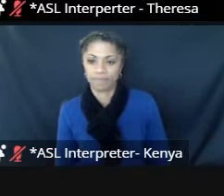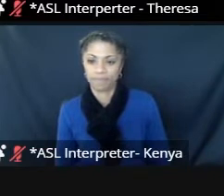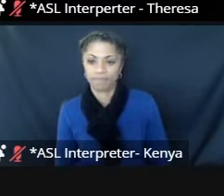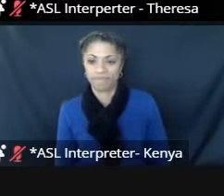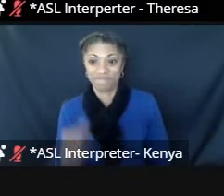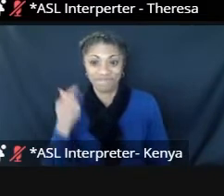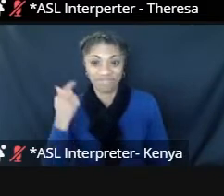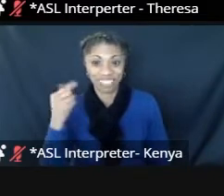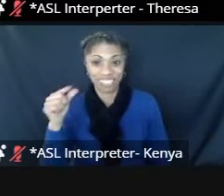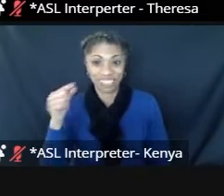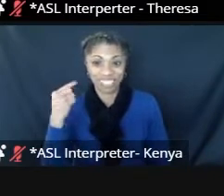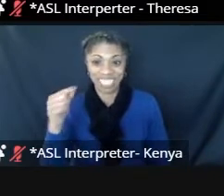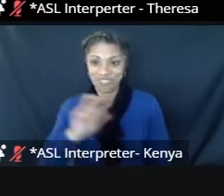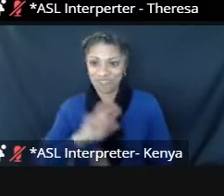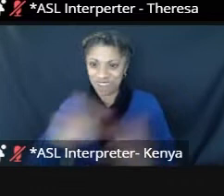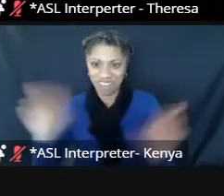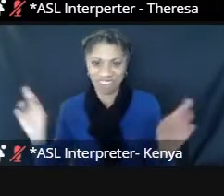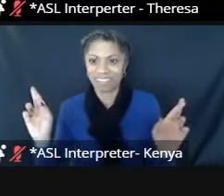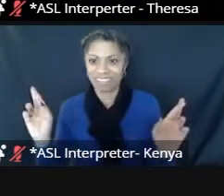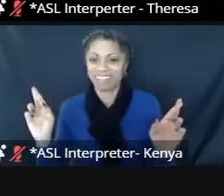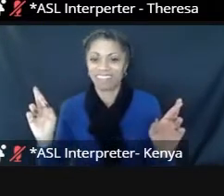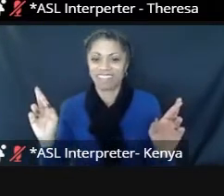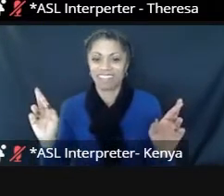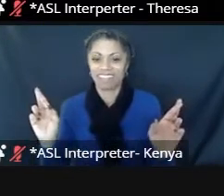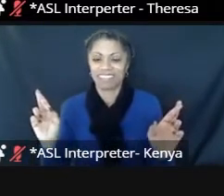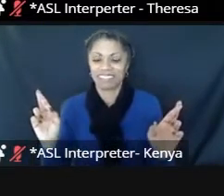Green, ready to go. Melissa, I love that.